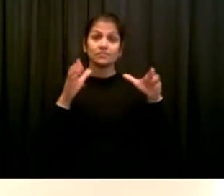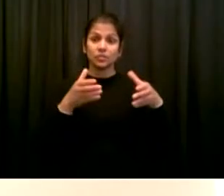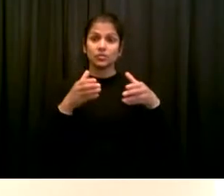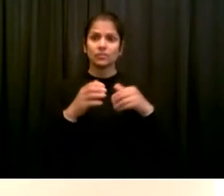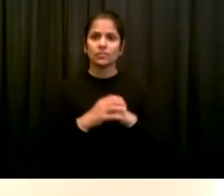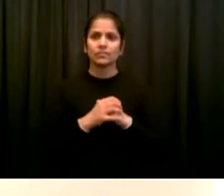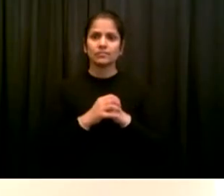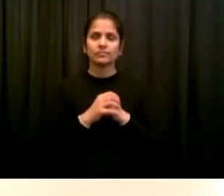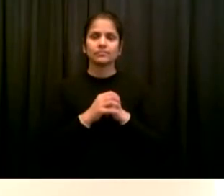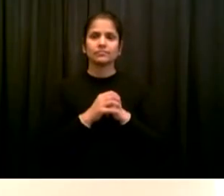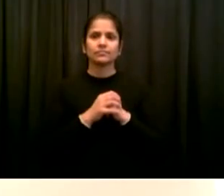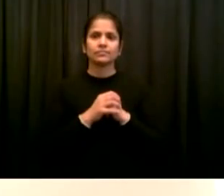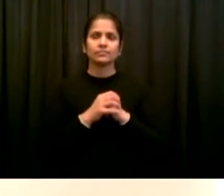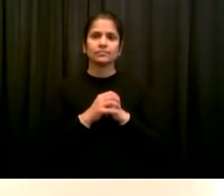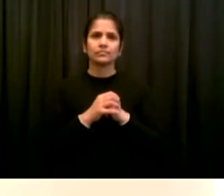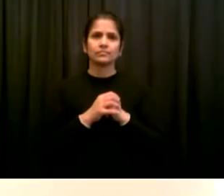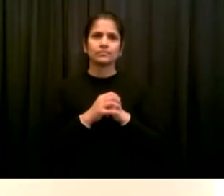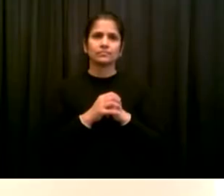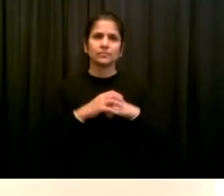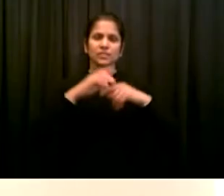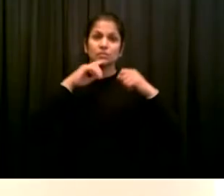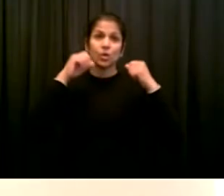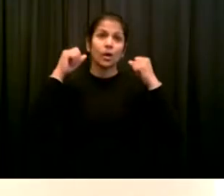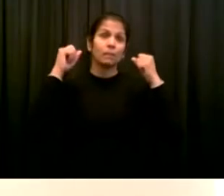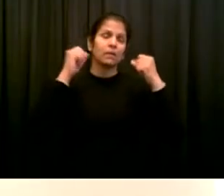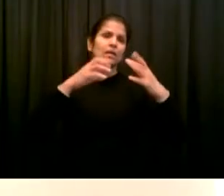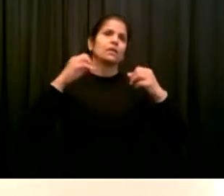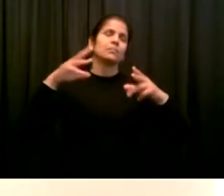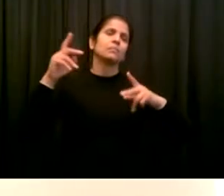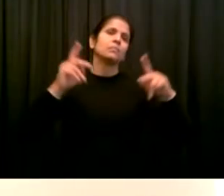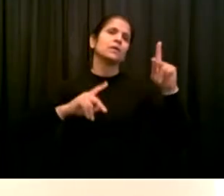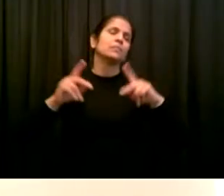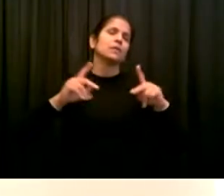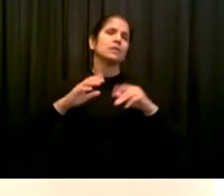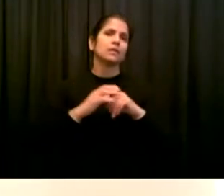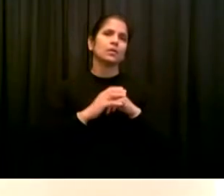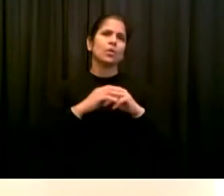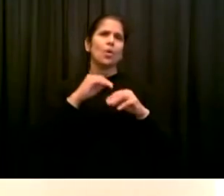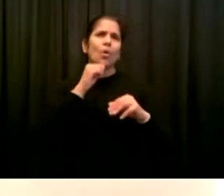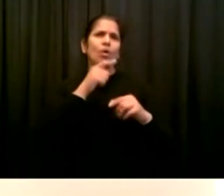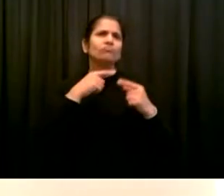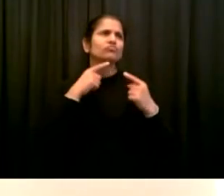nation, so many individuals who have been